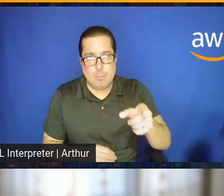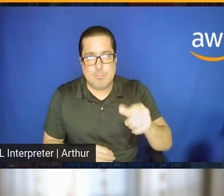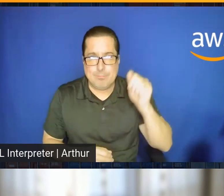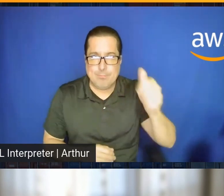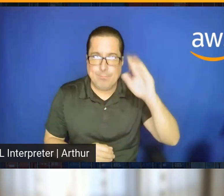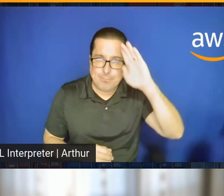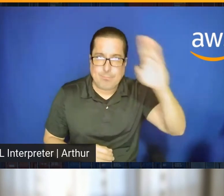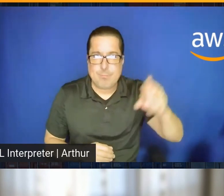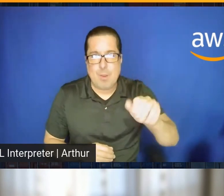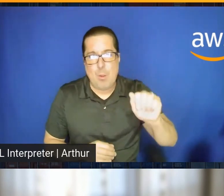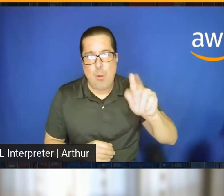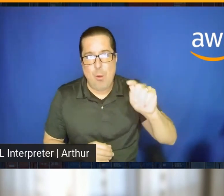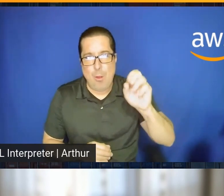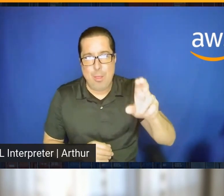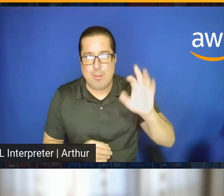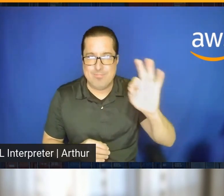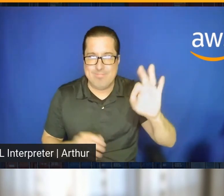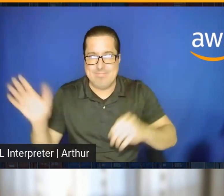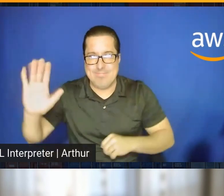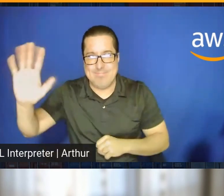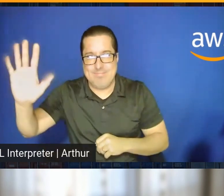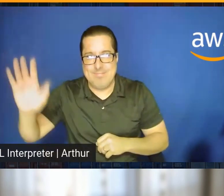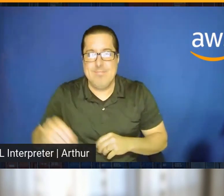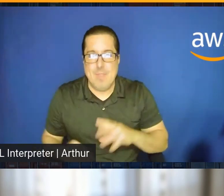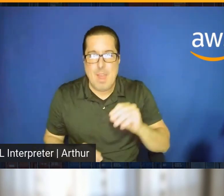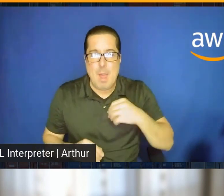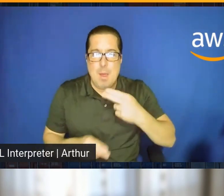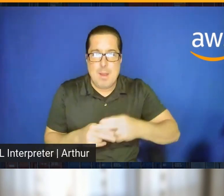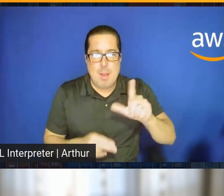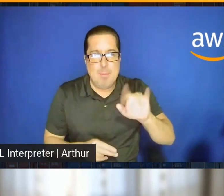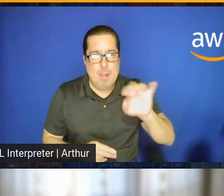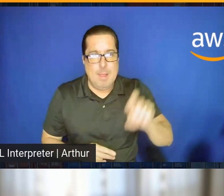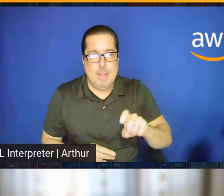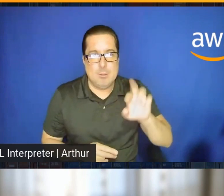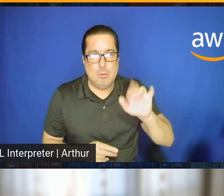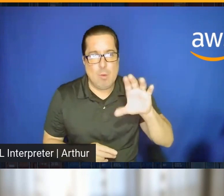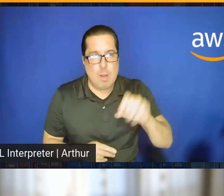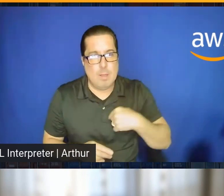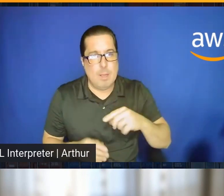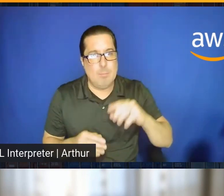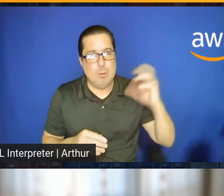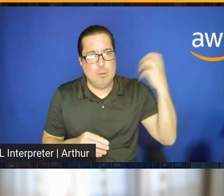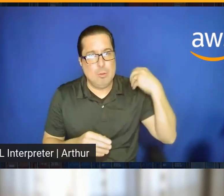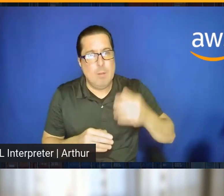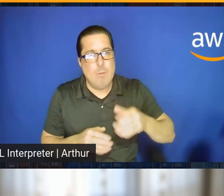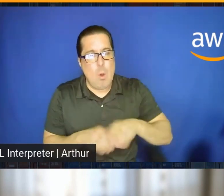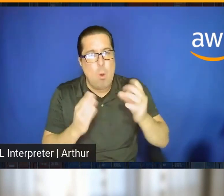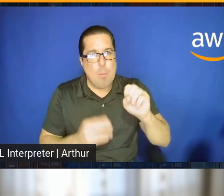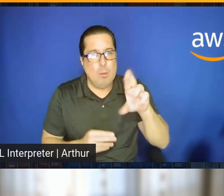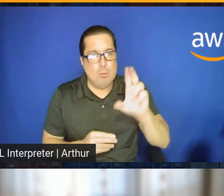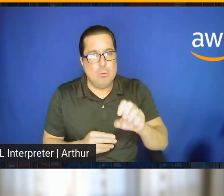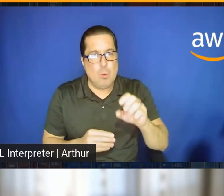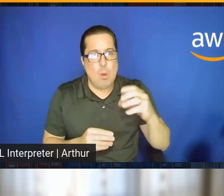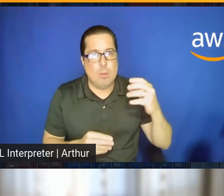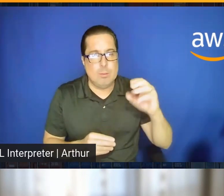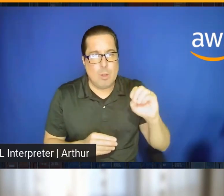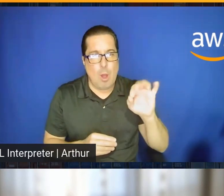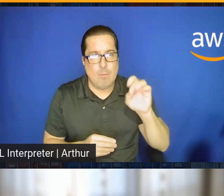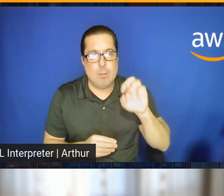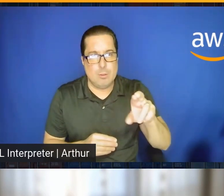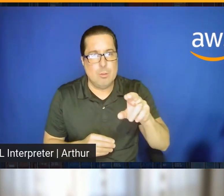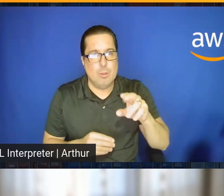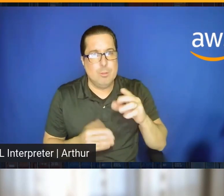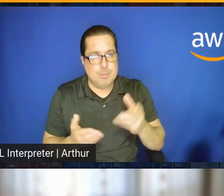as well. And hi everyone who's watching. Yeah, my name is Liz Rice. I am Chief Open Source Officer at Isovalent, and